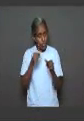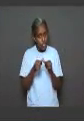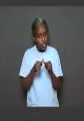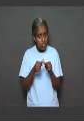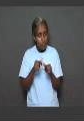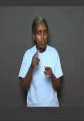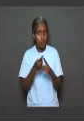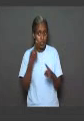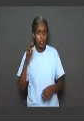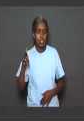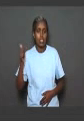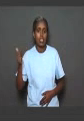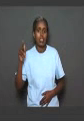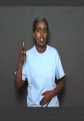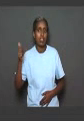of graphs?